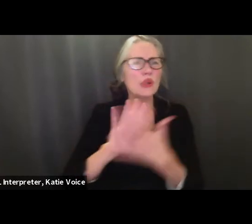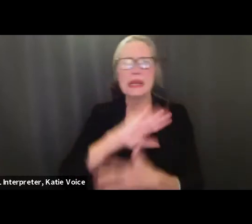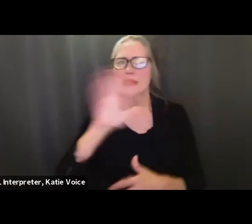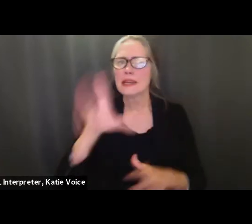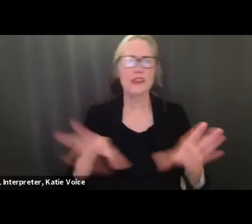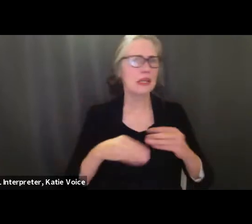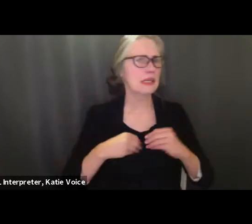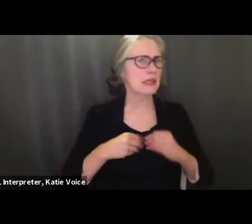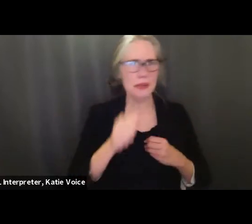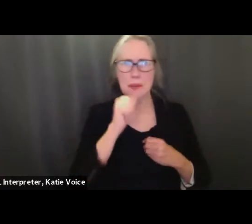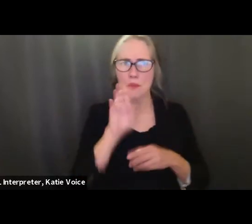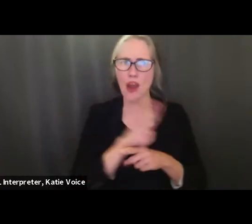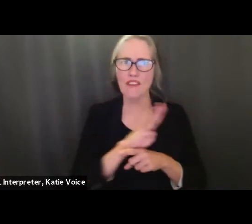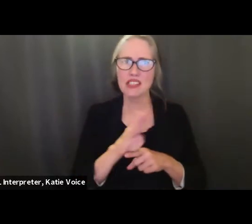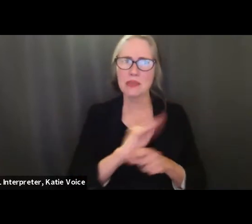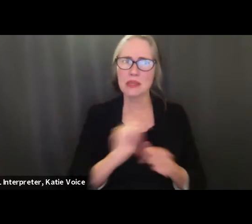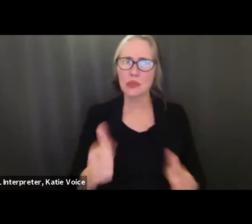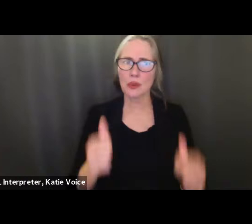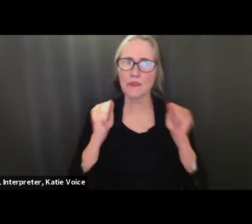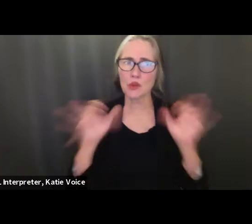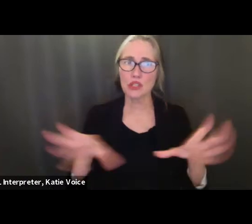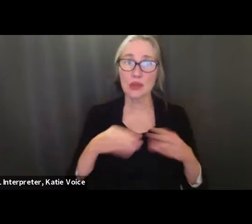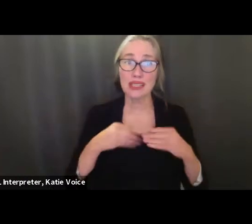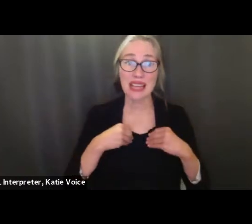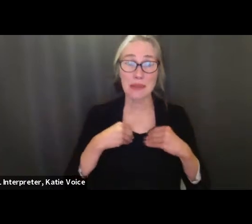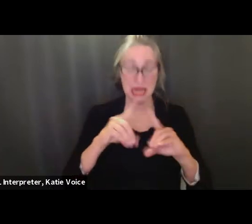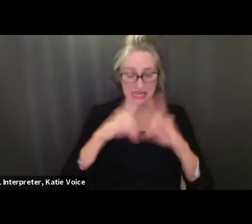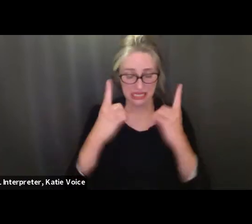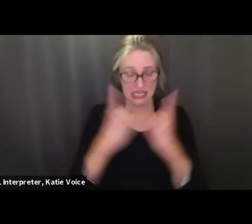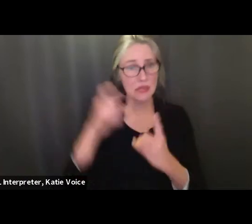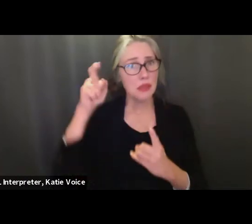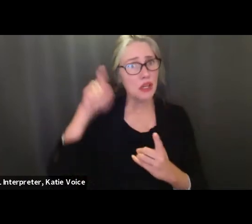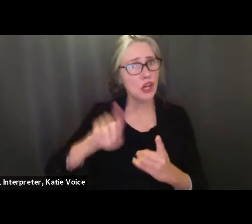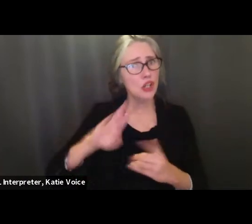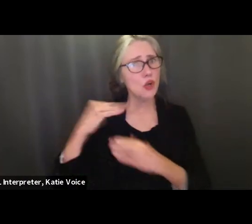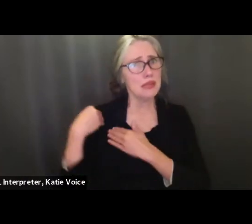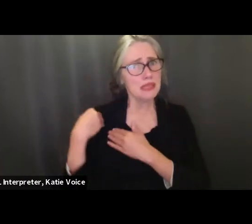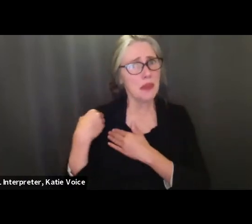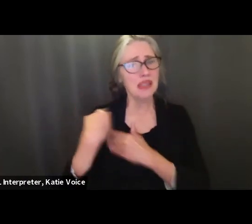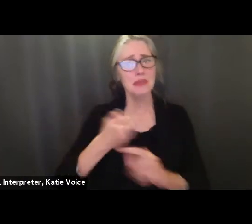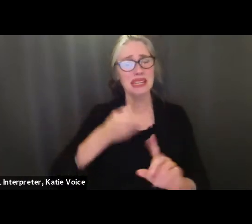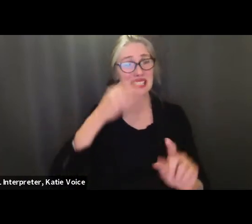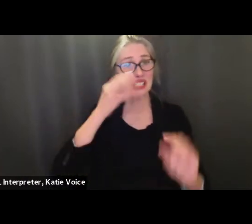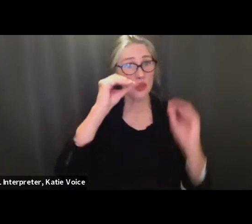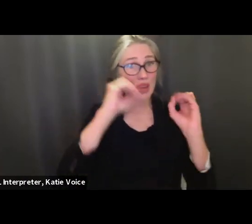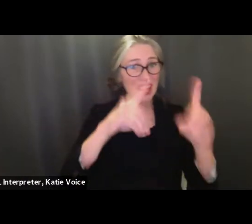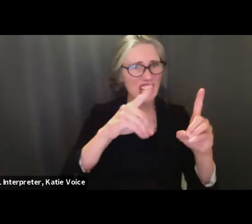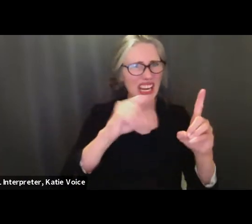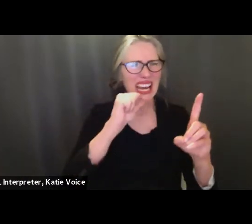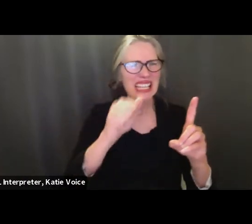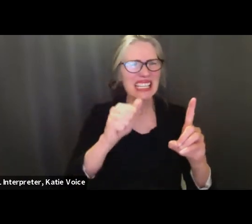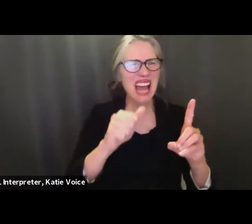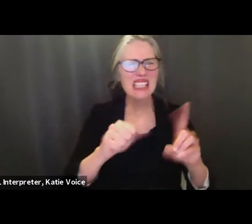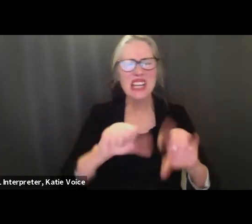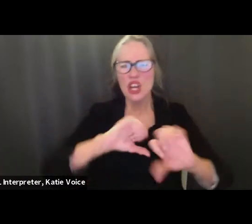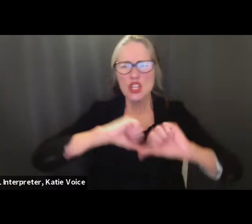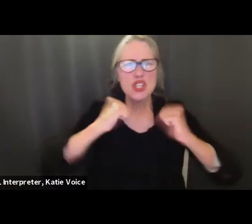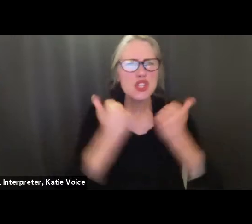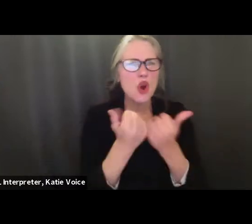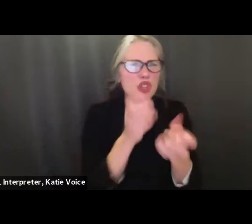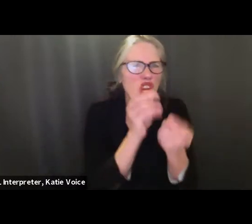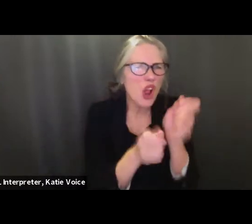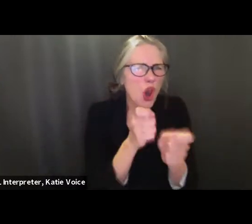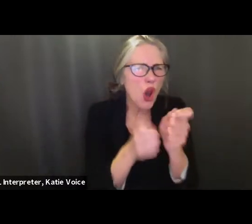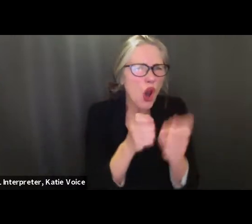private business. This district's job is to educate, not to be socially engineering young minds that still need to be